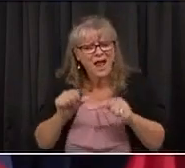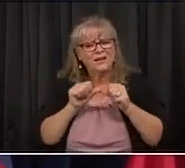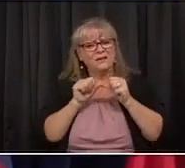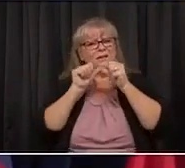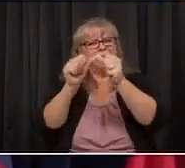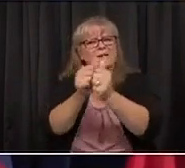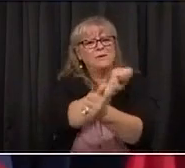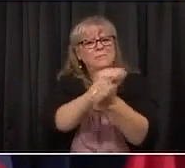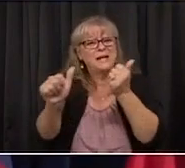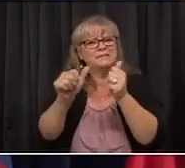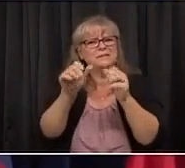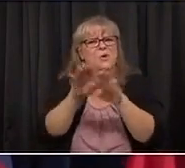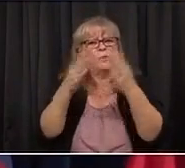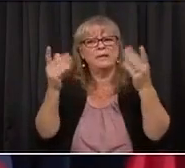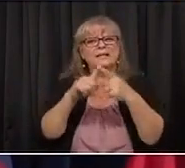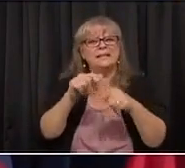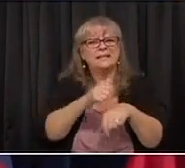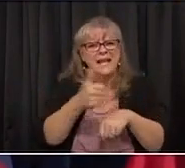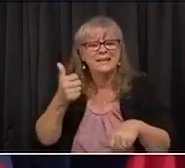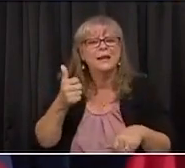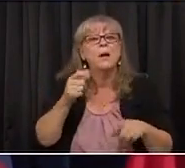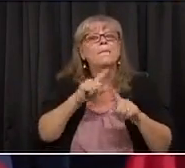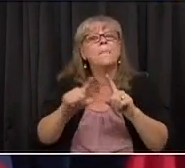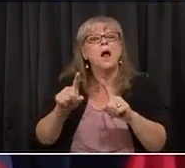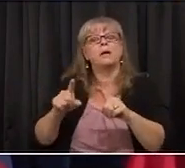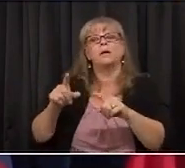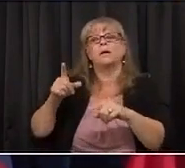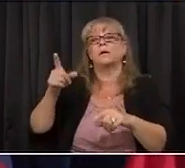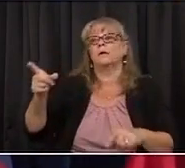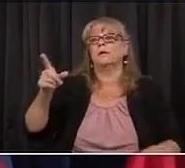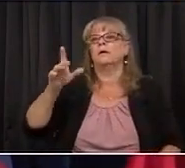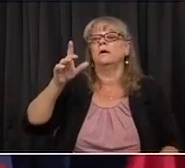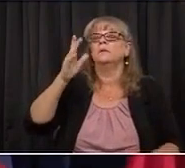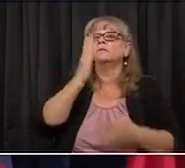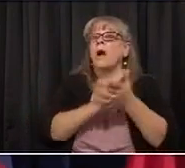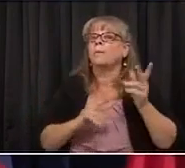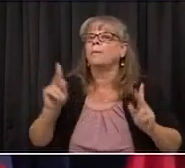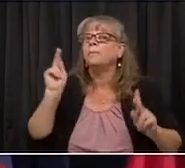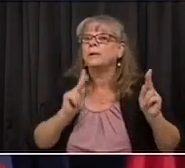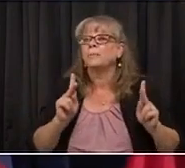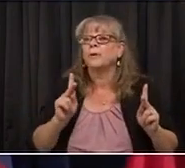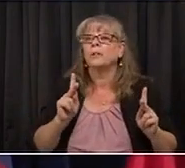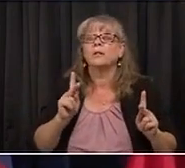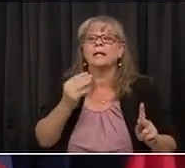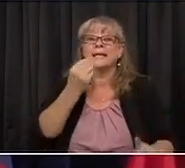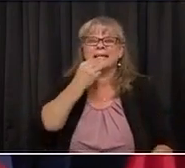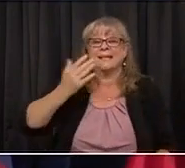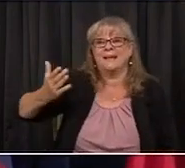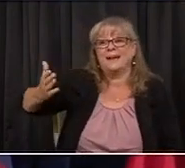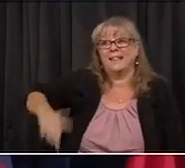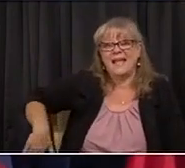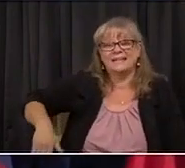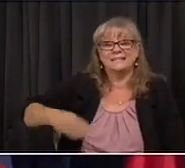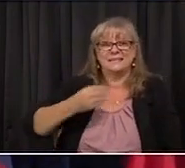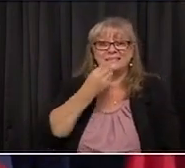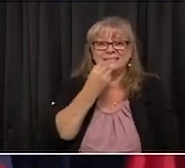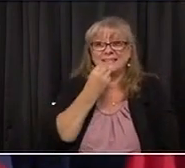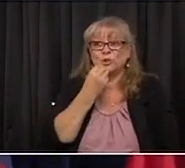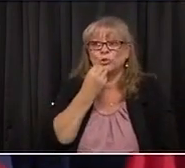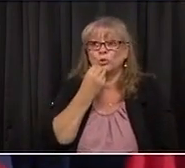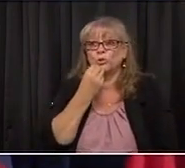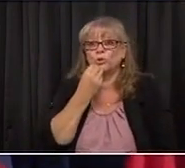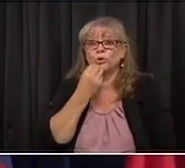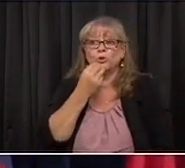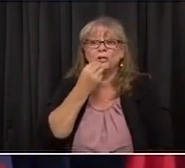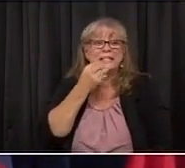So if people are sitting down to eat at 9:30, and some Coloradans do, it's a late dinner, but they do that in there's plenty of Coloradans that like to have dinner at 9:30.